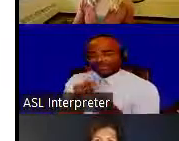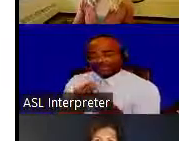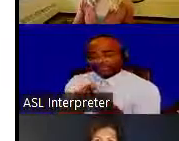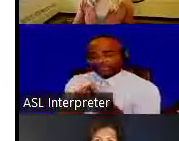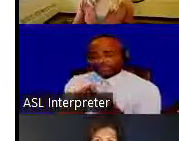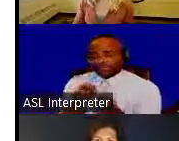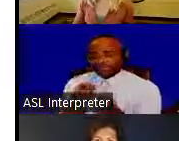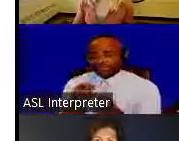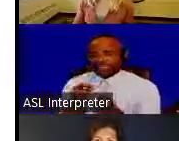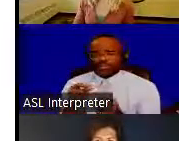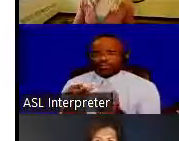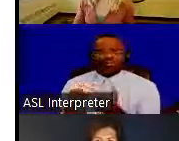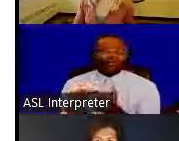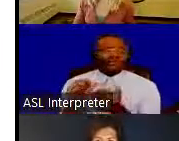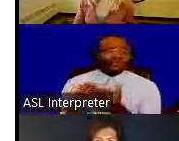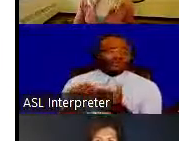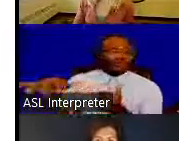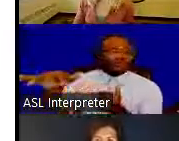or threats